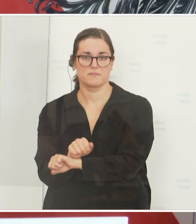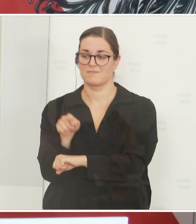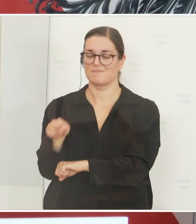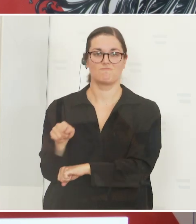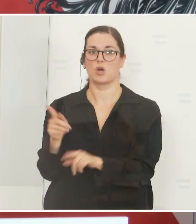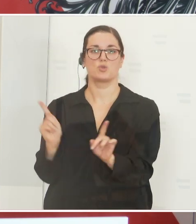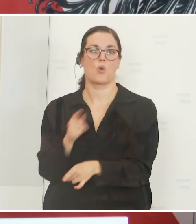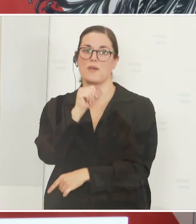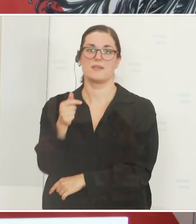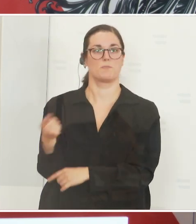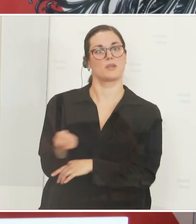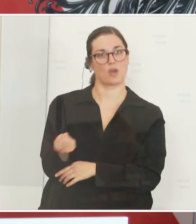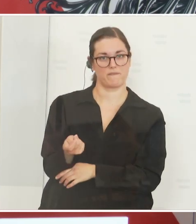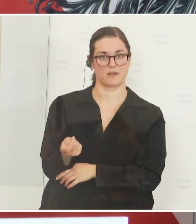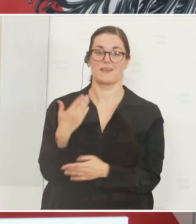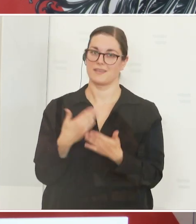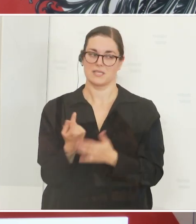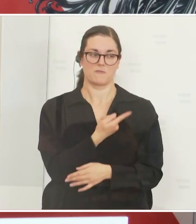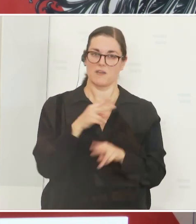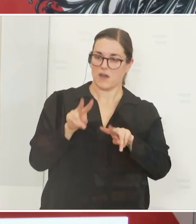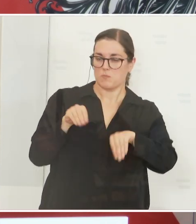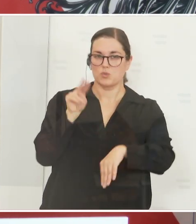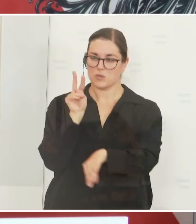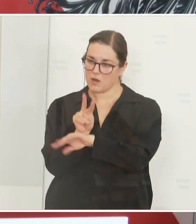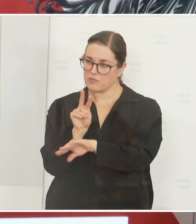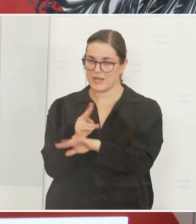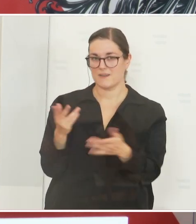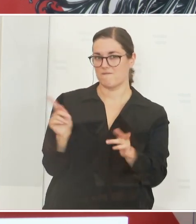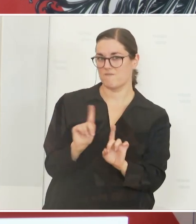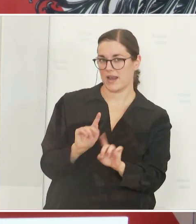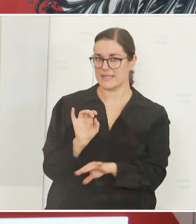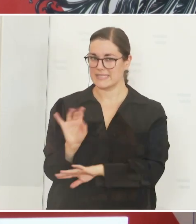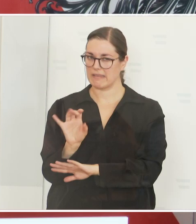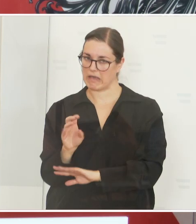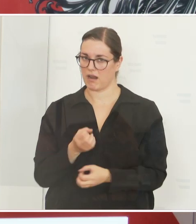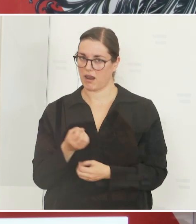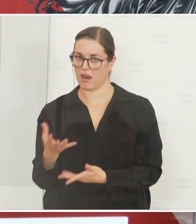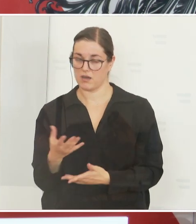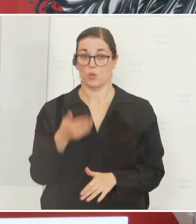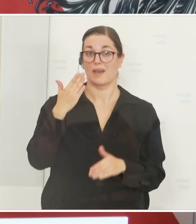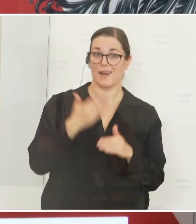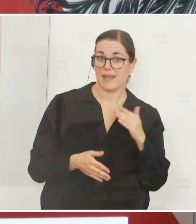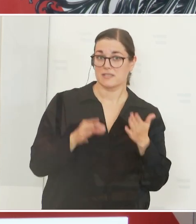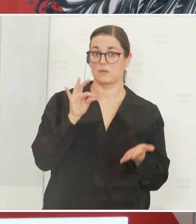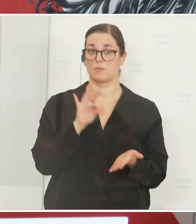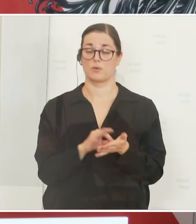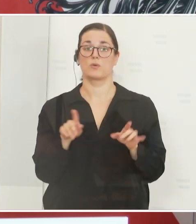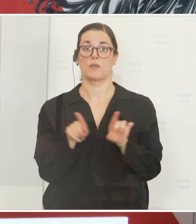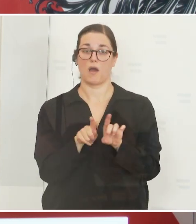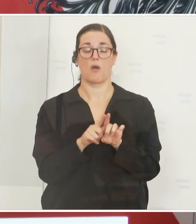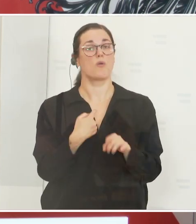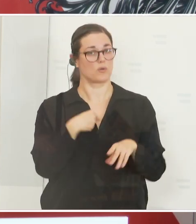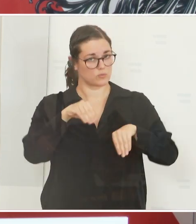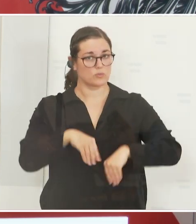them. So we have to be very cautious what kind of signals we're sending. And the last point would be, and having said so, I have to